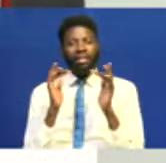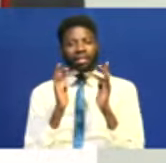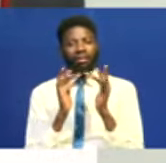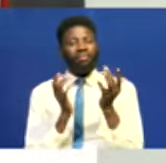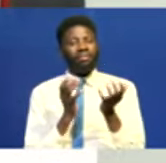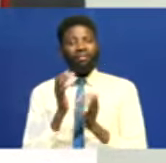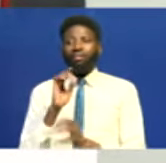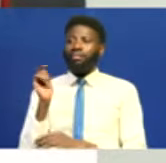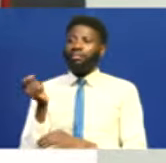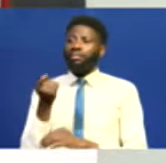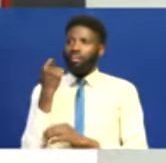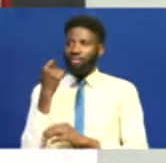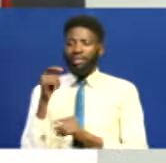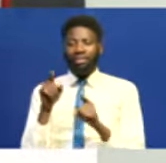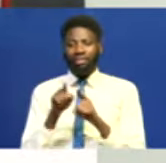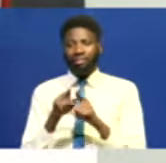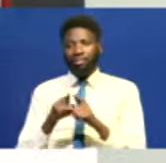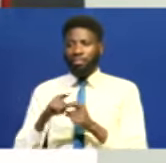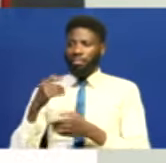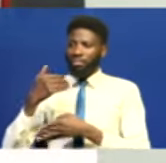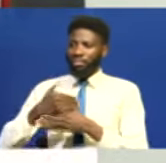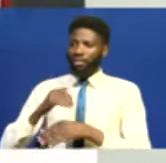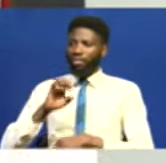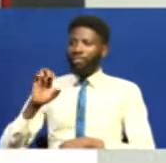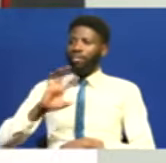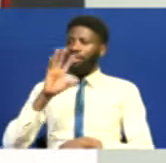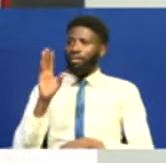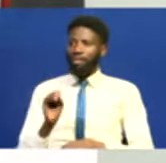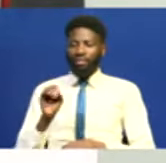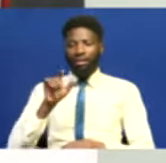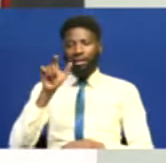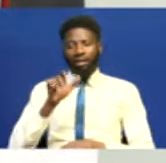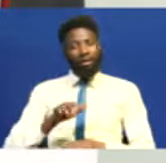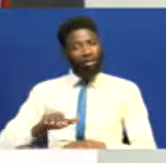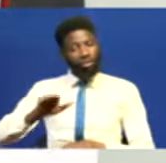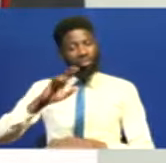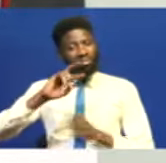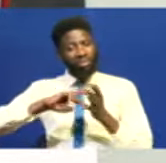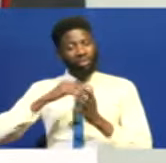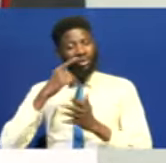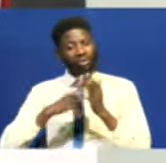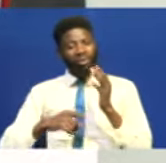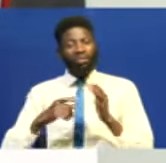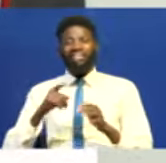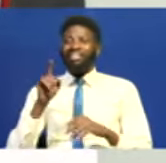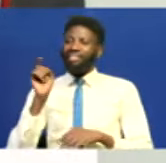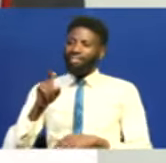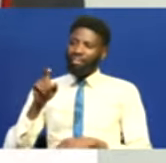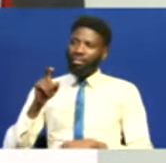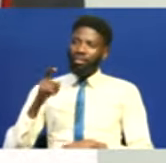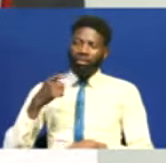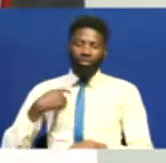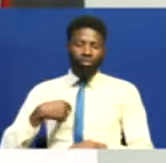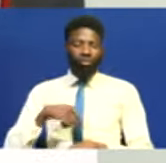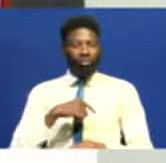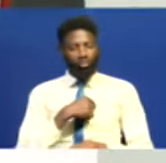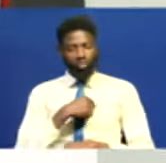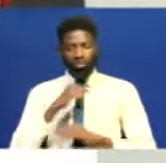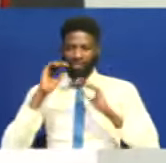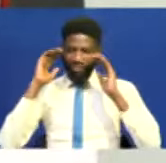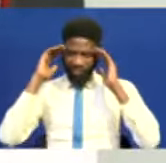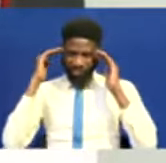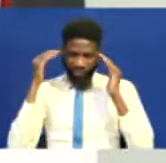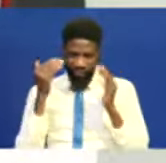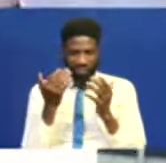the broader East African region, for that matter. And it therefore demands our unwavering commitment